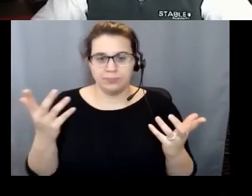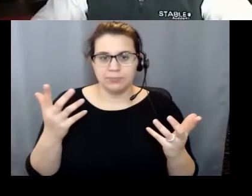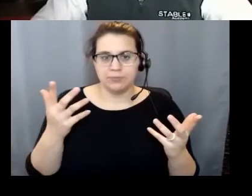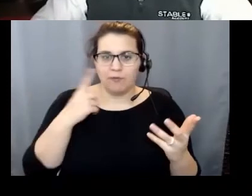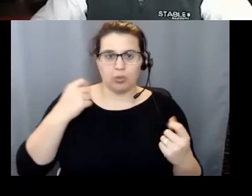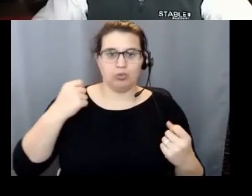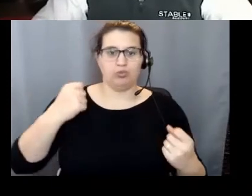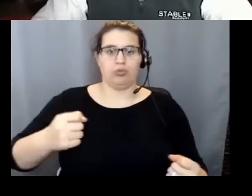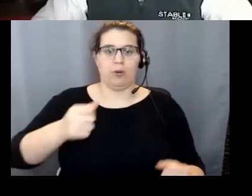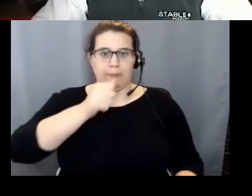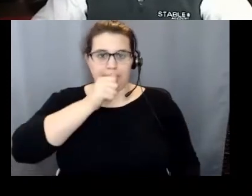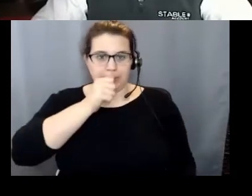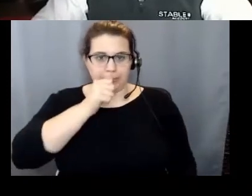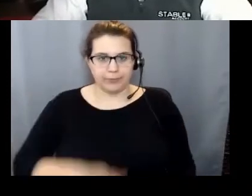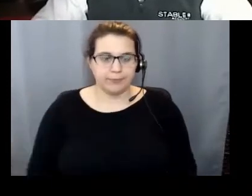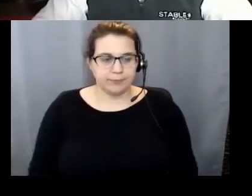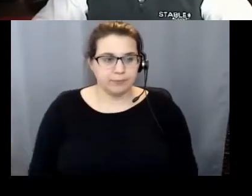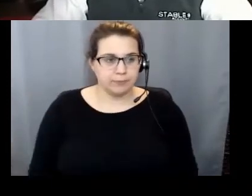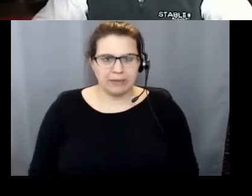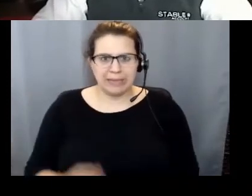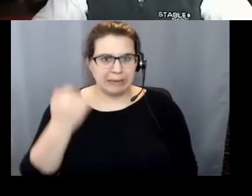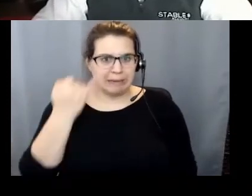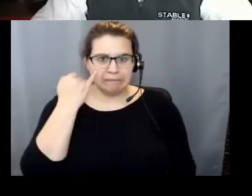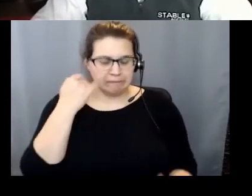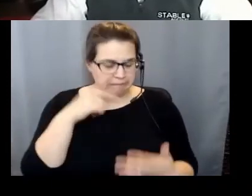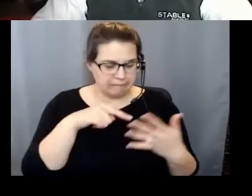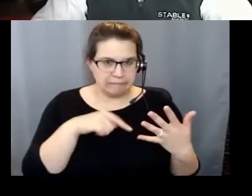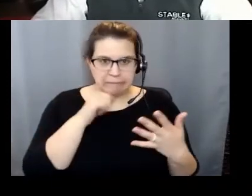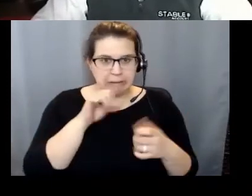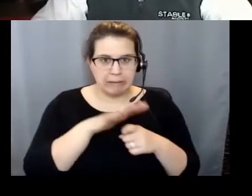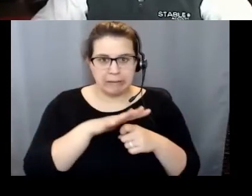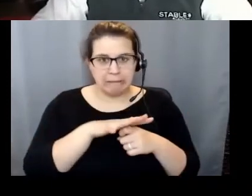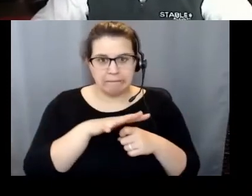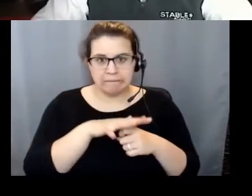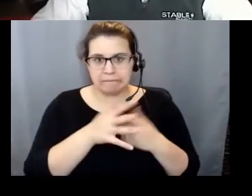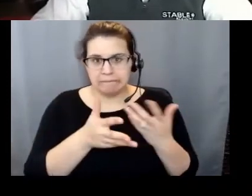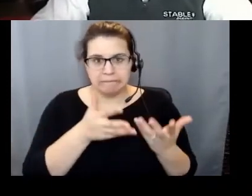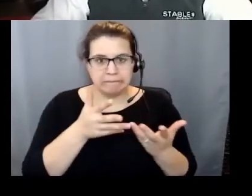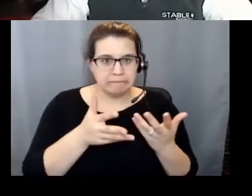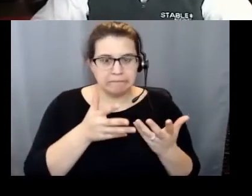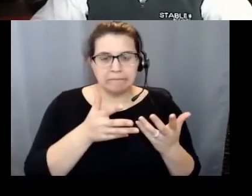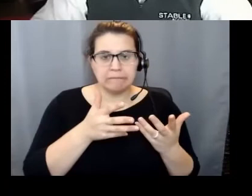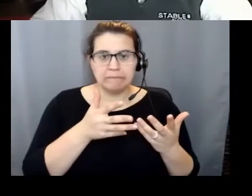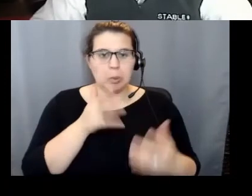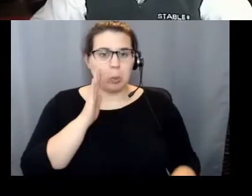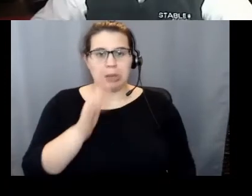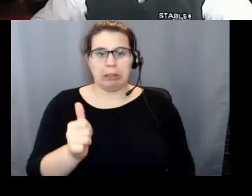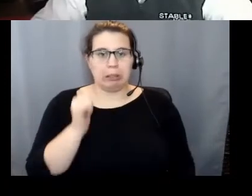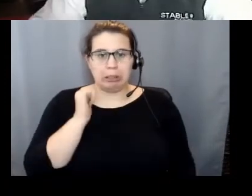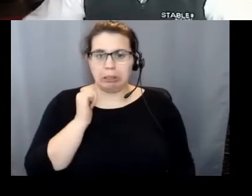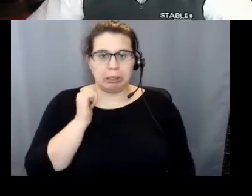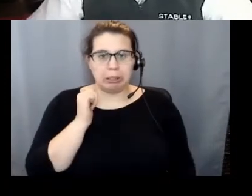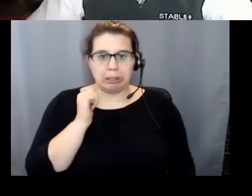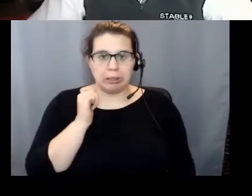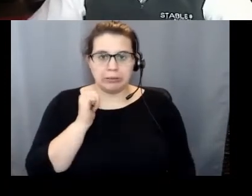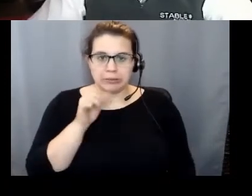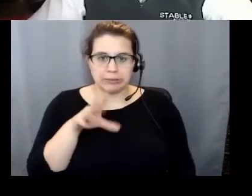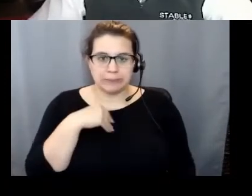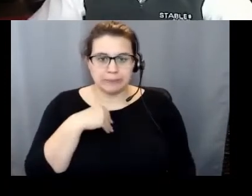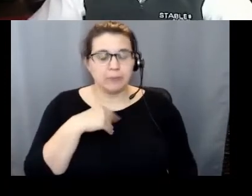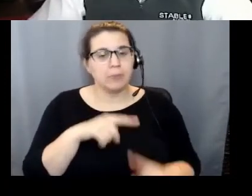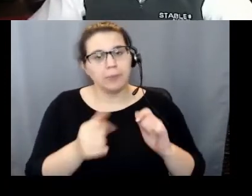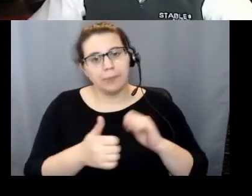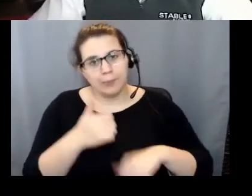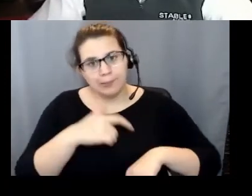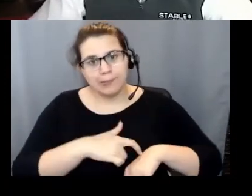If you don't have enough of those types of conditions, then it may reject the password, but most of the